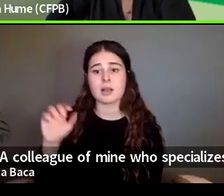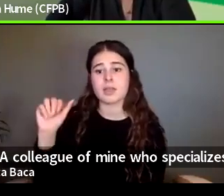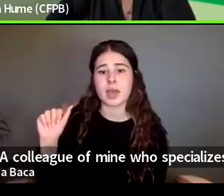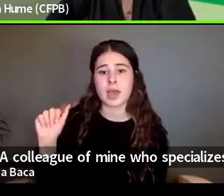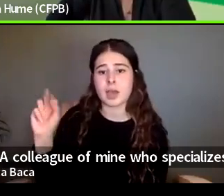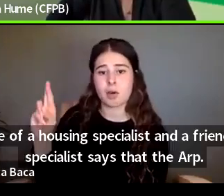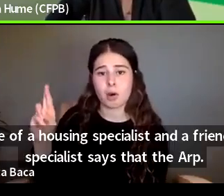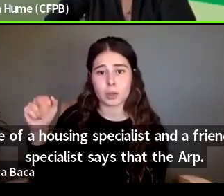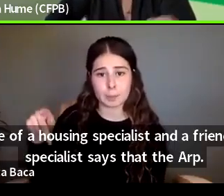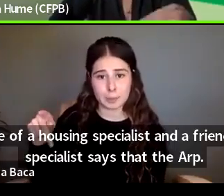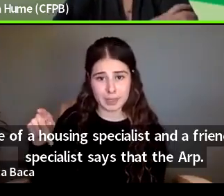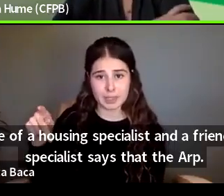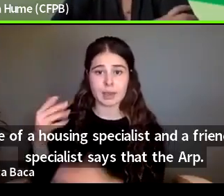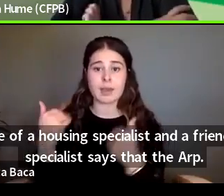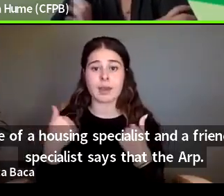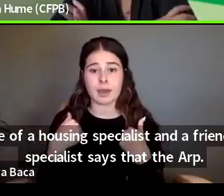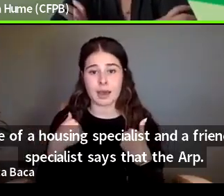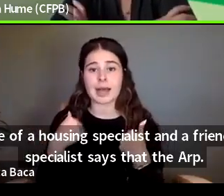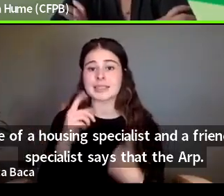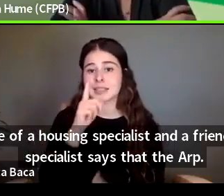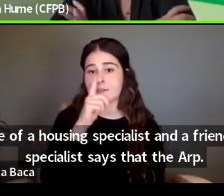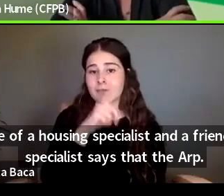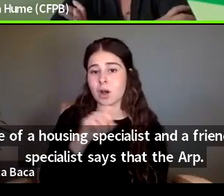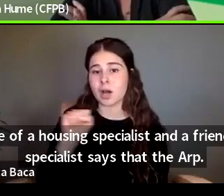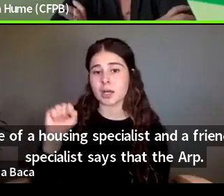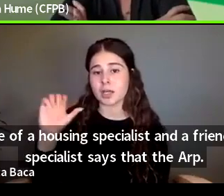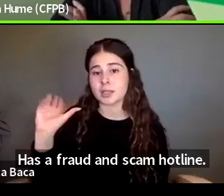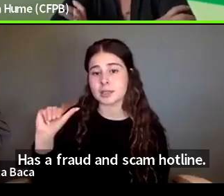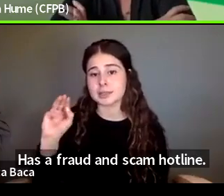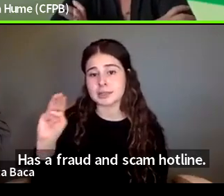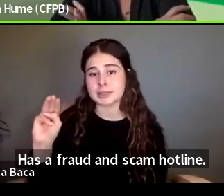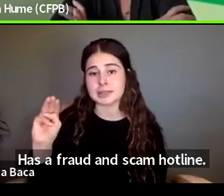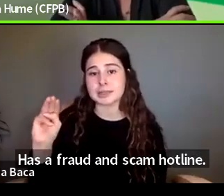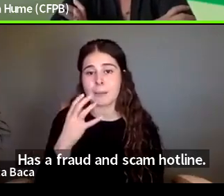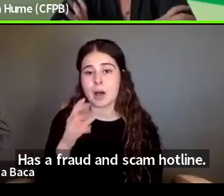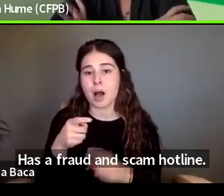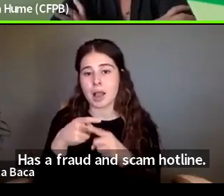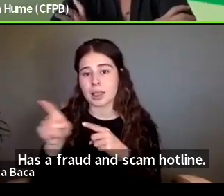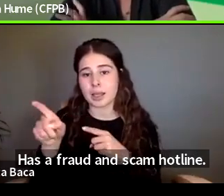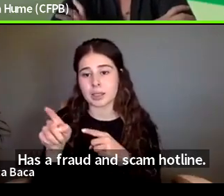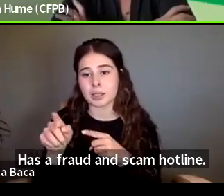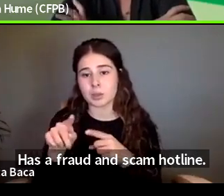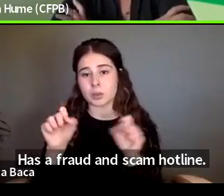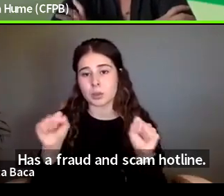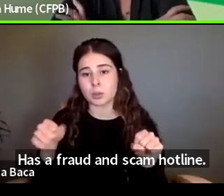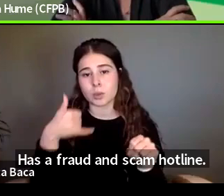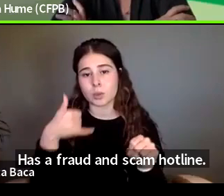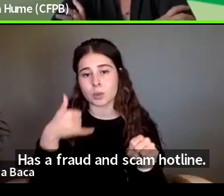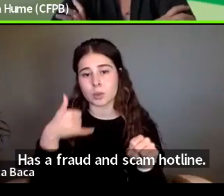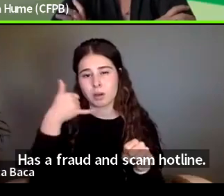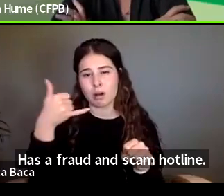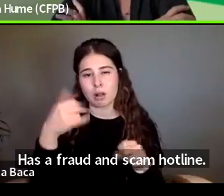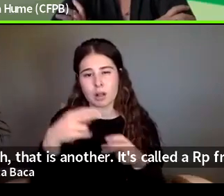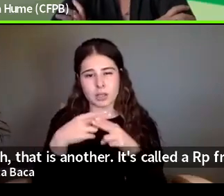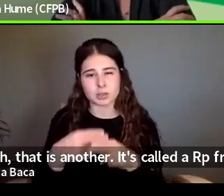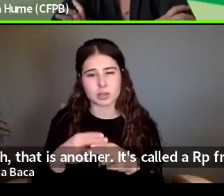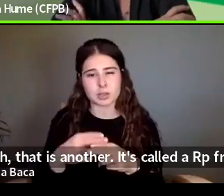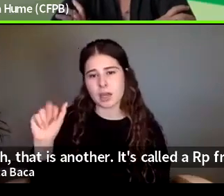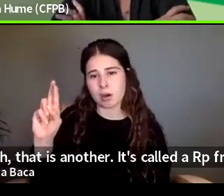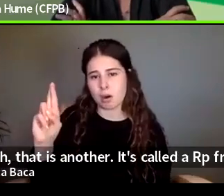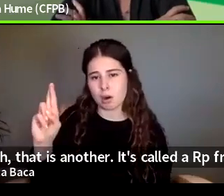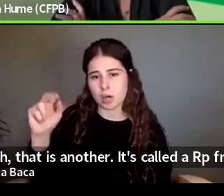a fraud and scam hotline. That is another, it's called AARP Fraud Watch Network